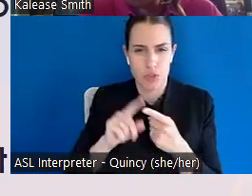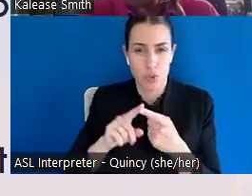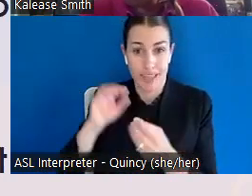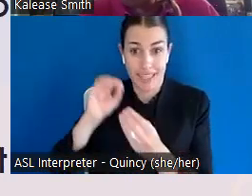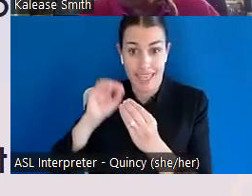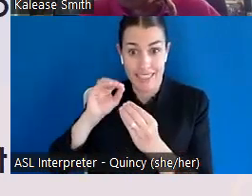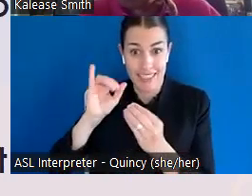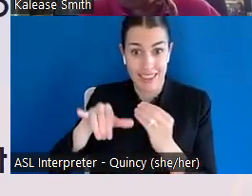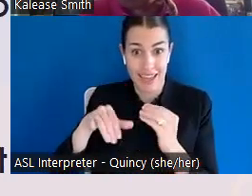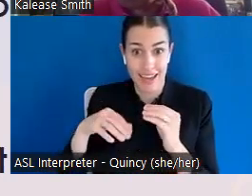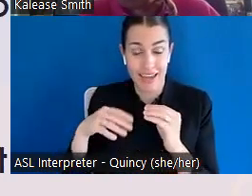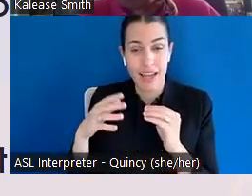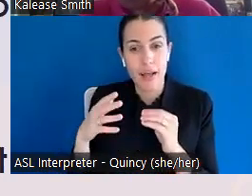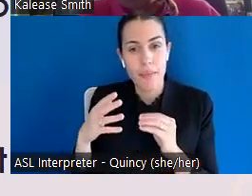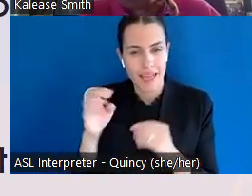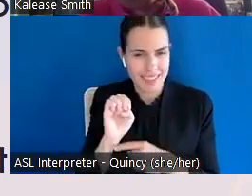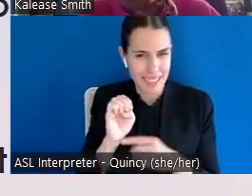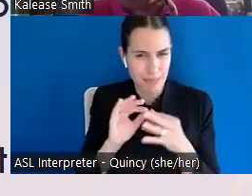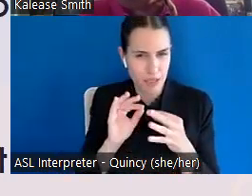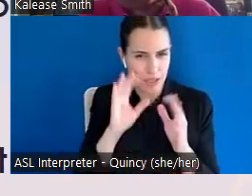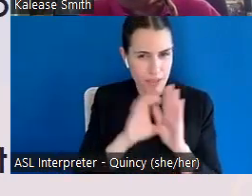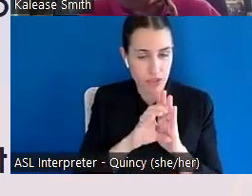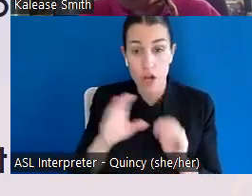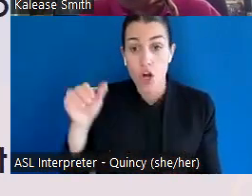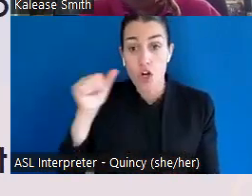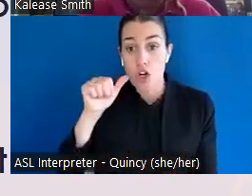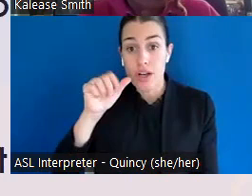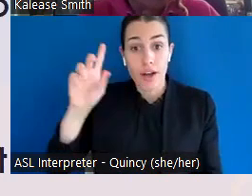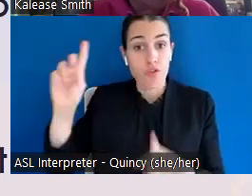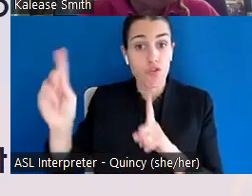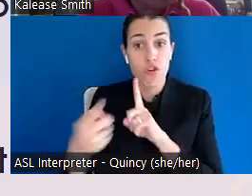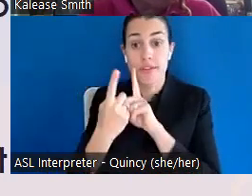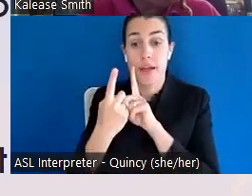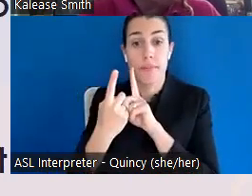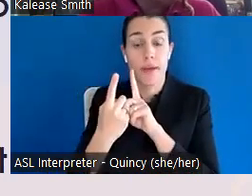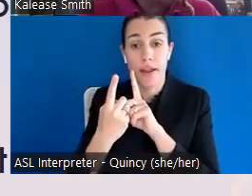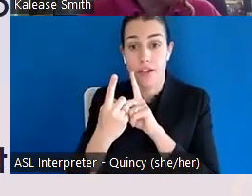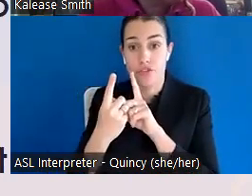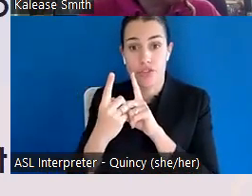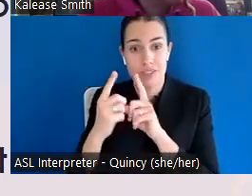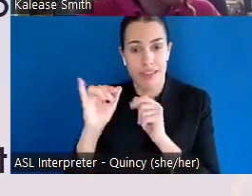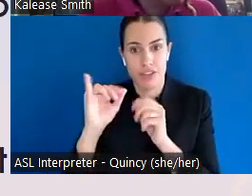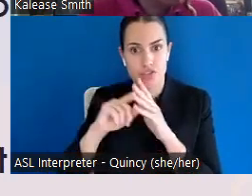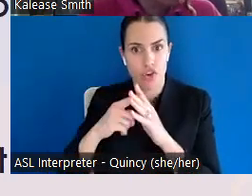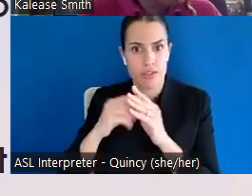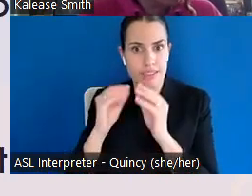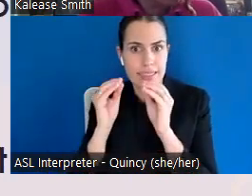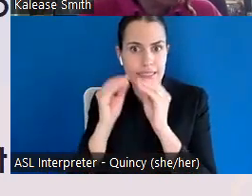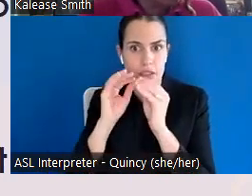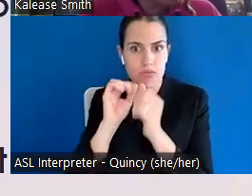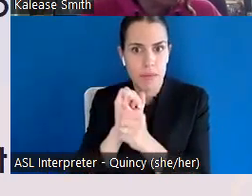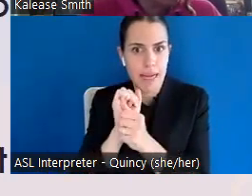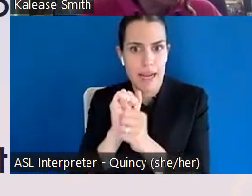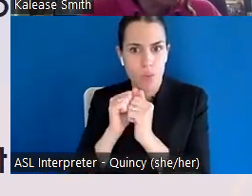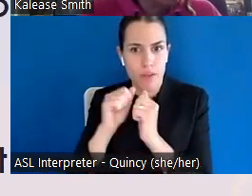as E had mentioned, a girl kind of runs up and just starts basically making out with Drake. And I think it's very important to